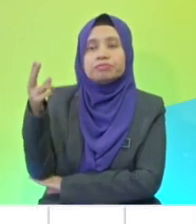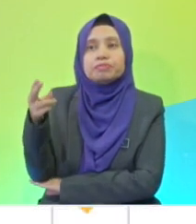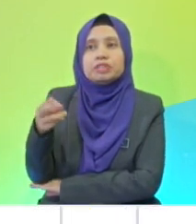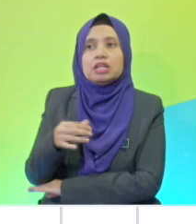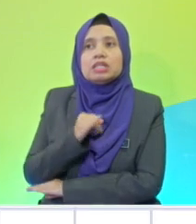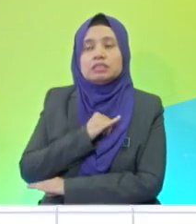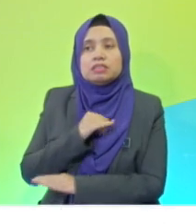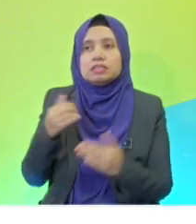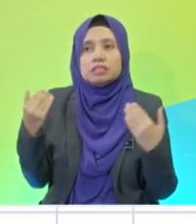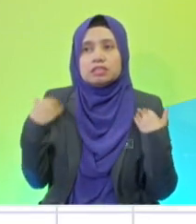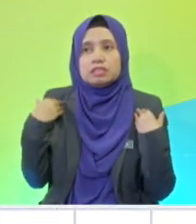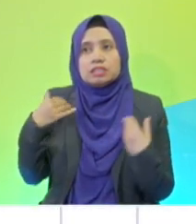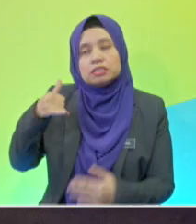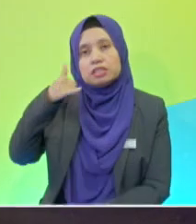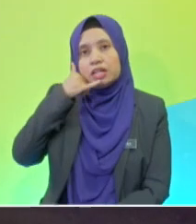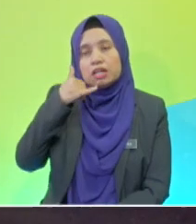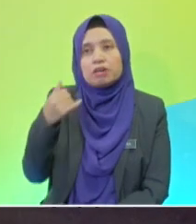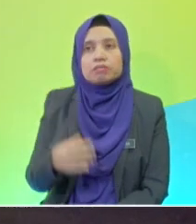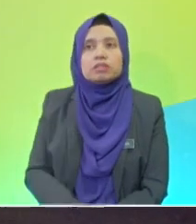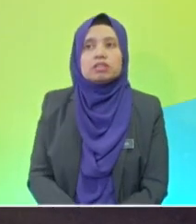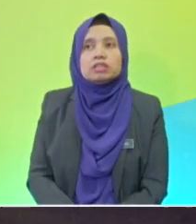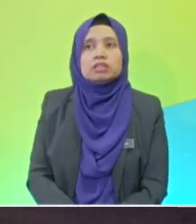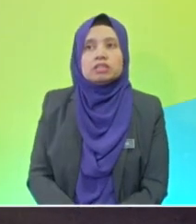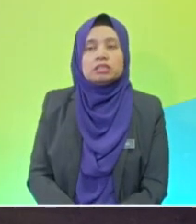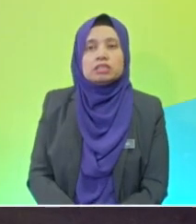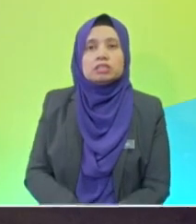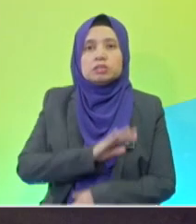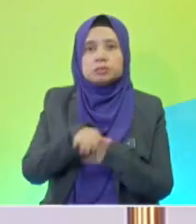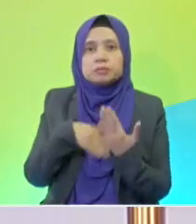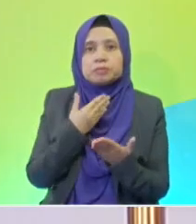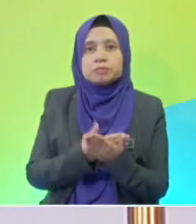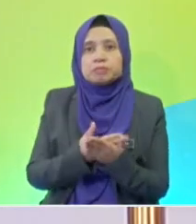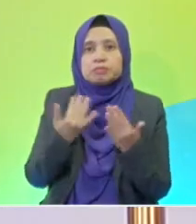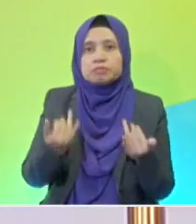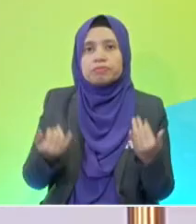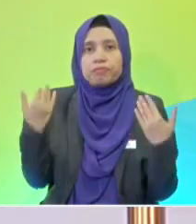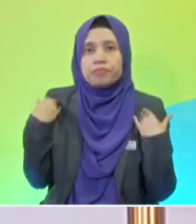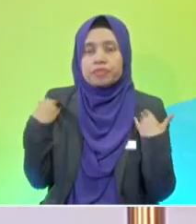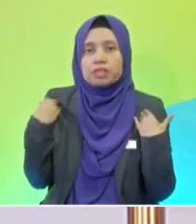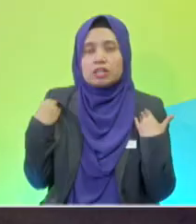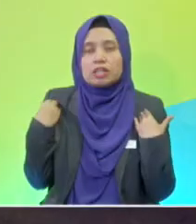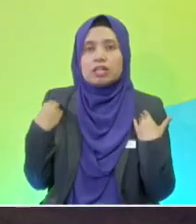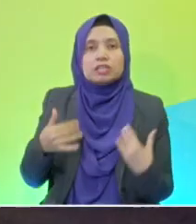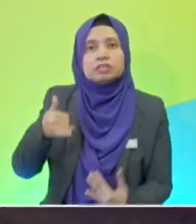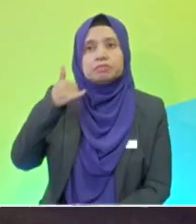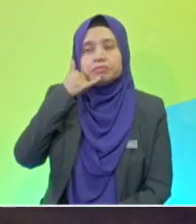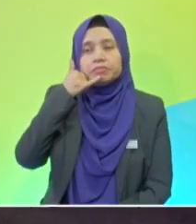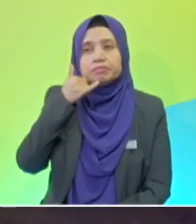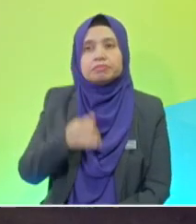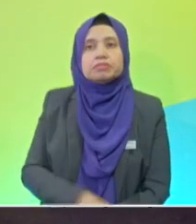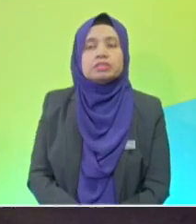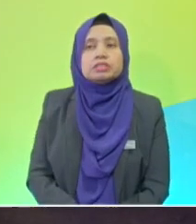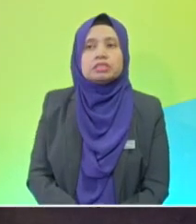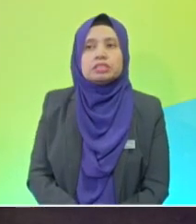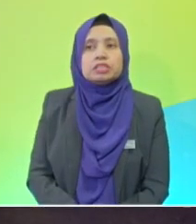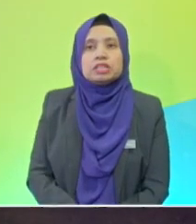I actually have a smartphone. Yeah, I think of course. that's what people use nowadays, Yeah, right? because we want to take our pictures. We want to Yeah. selfie